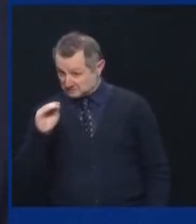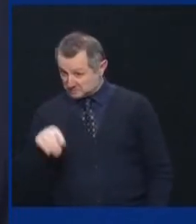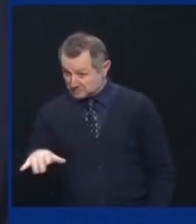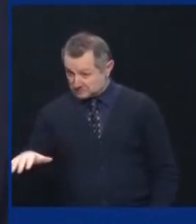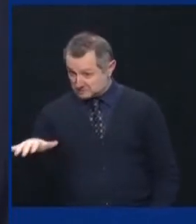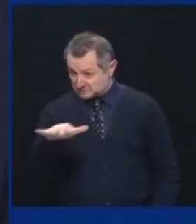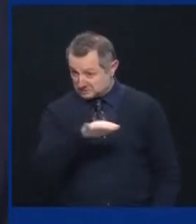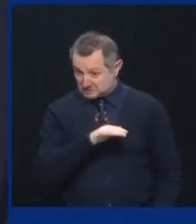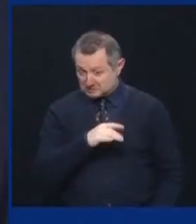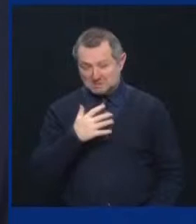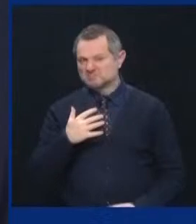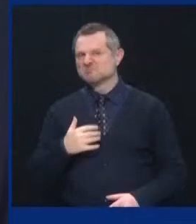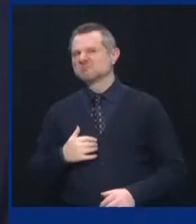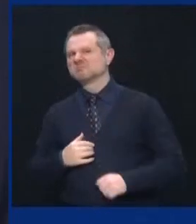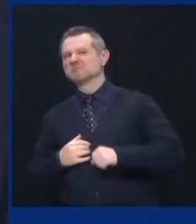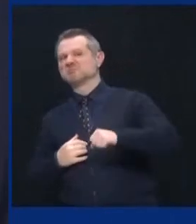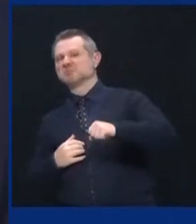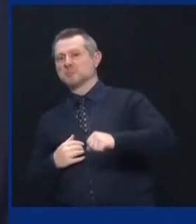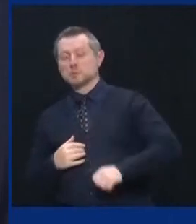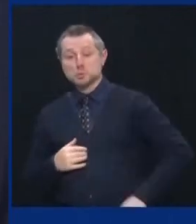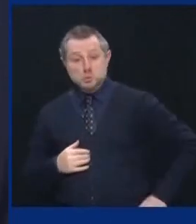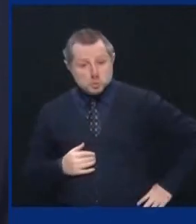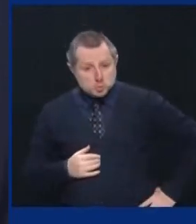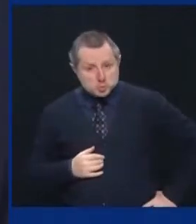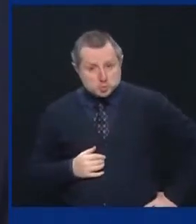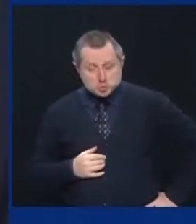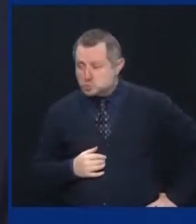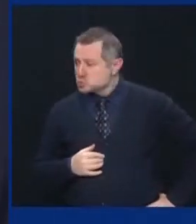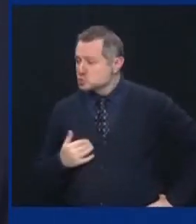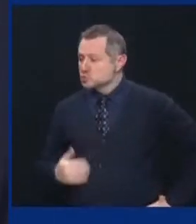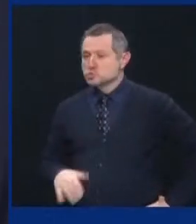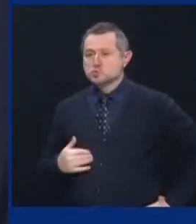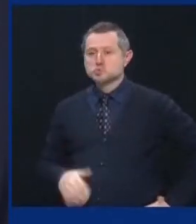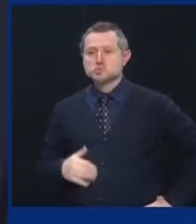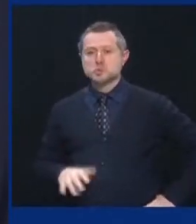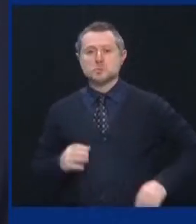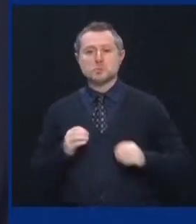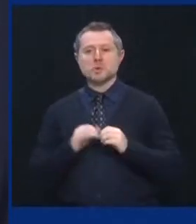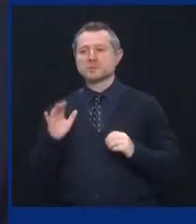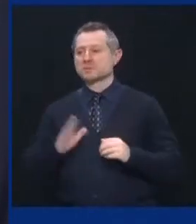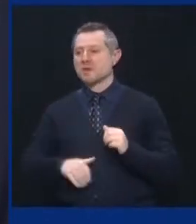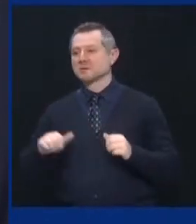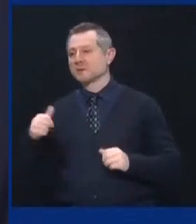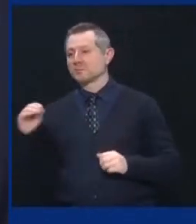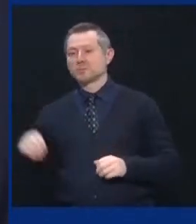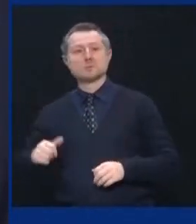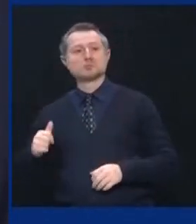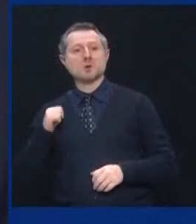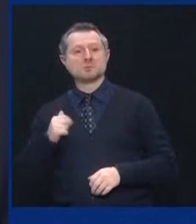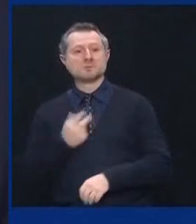problem because you're going to have more than 10% who won't take the vaccine. I can tell you that.